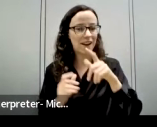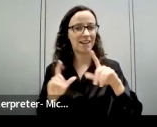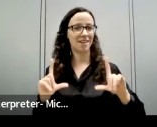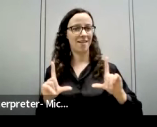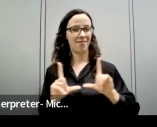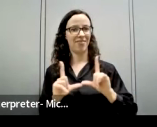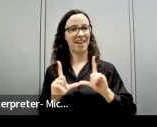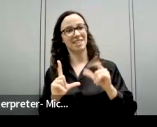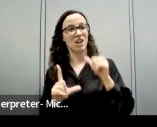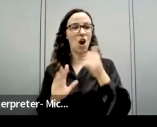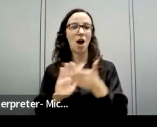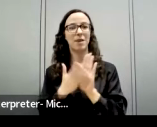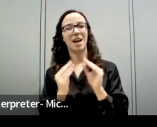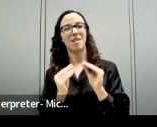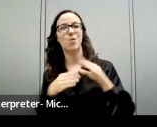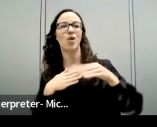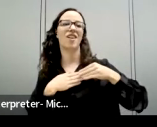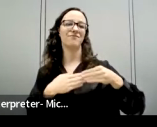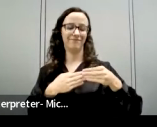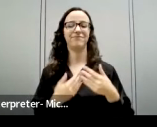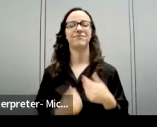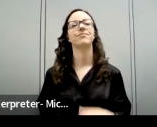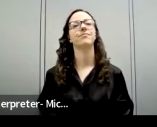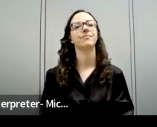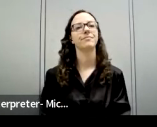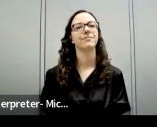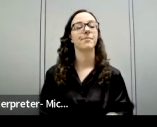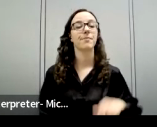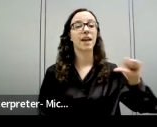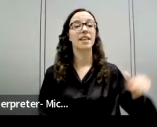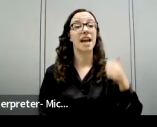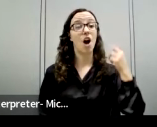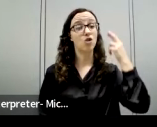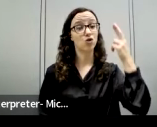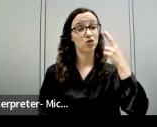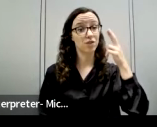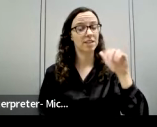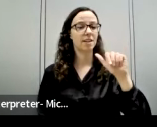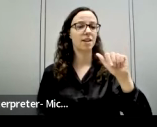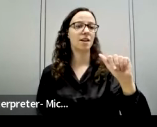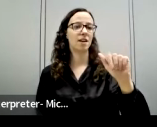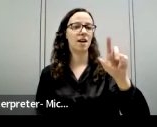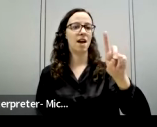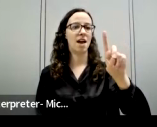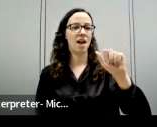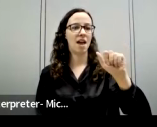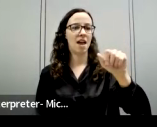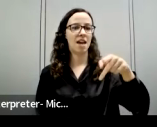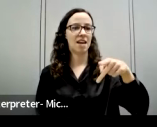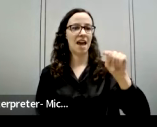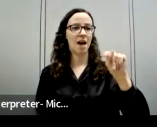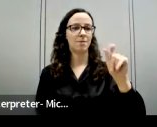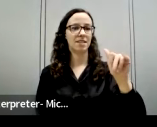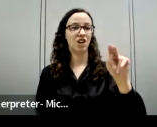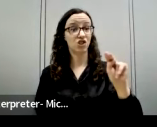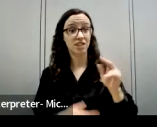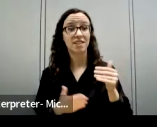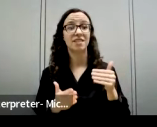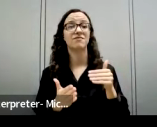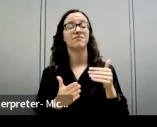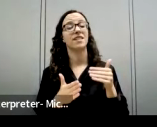had. The other reason is that adaptations after many reiterations and many